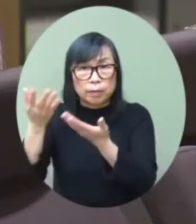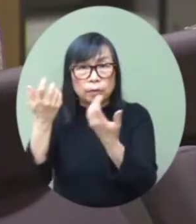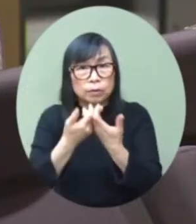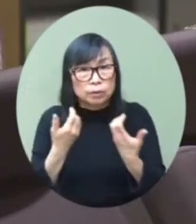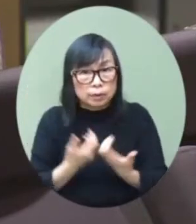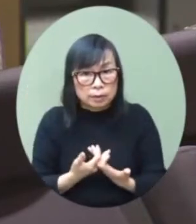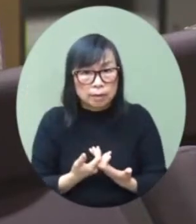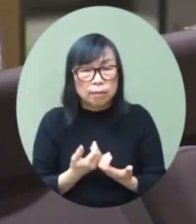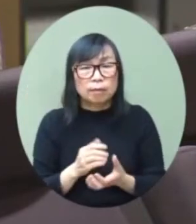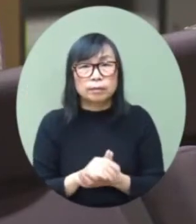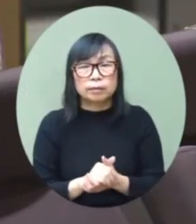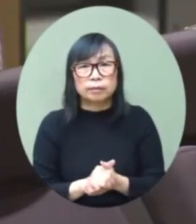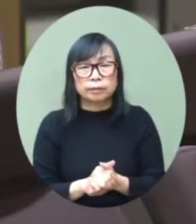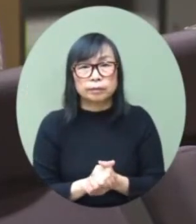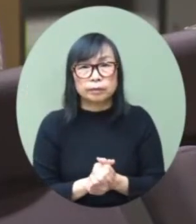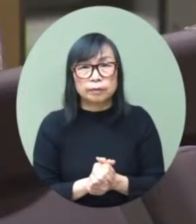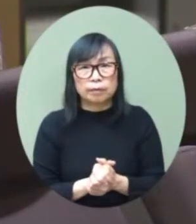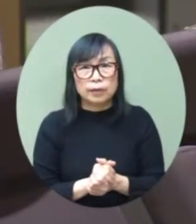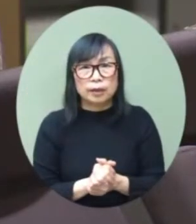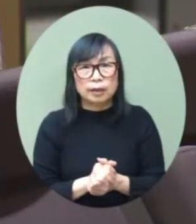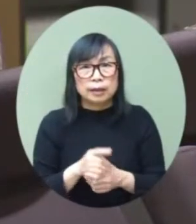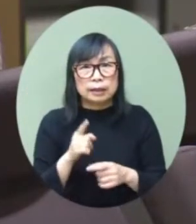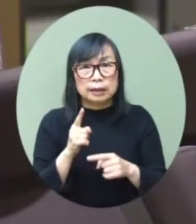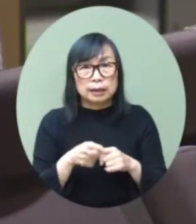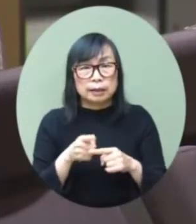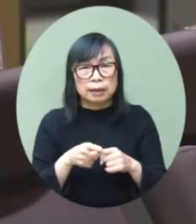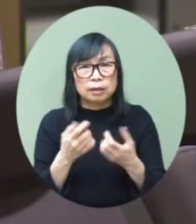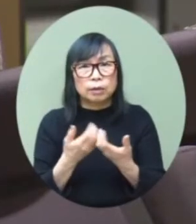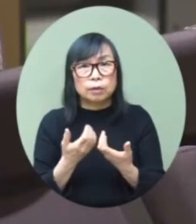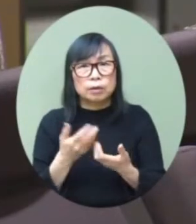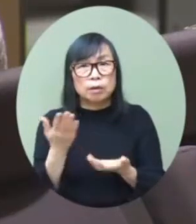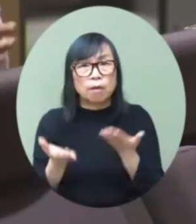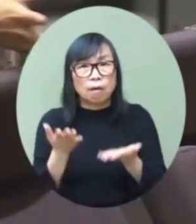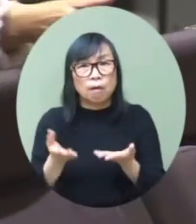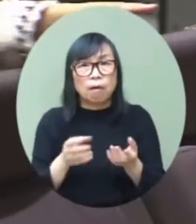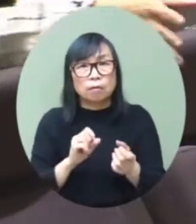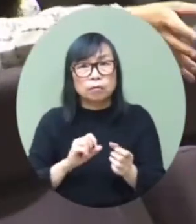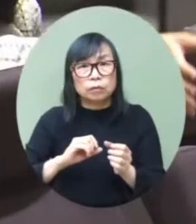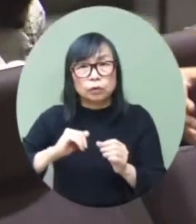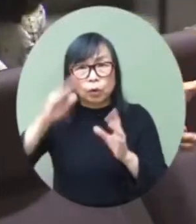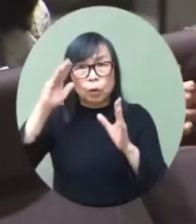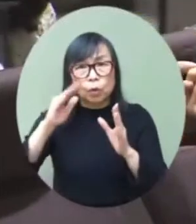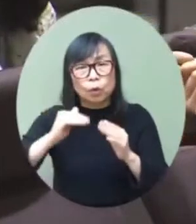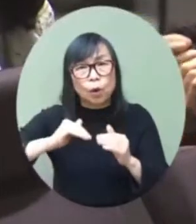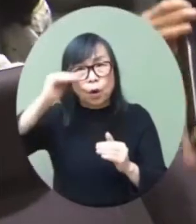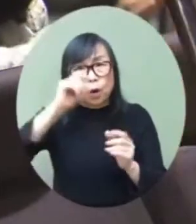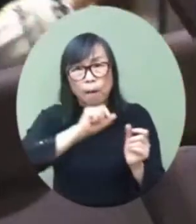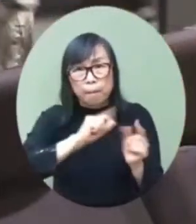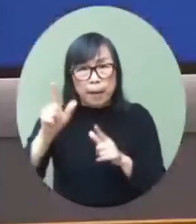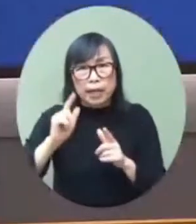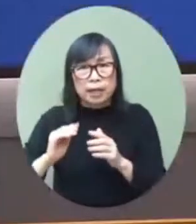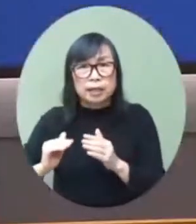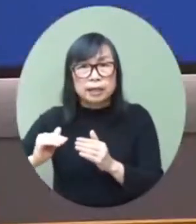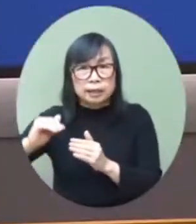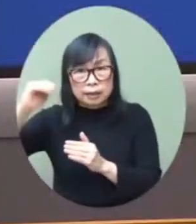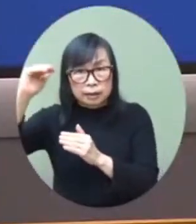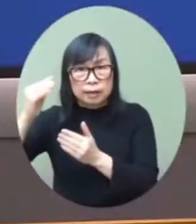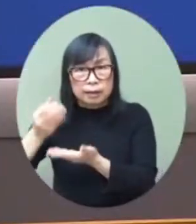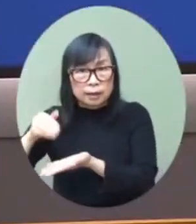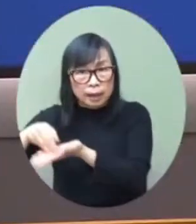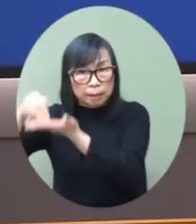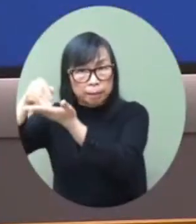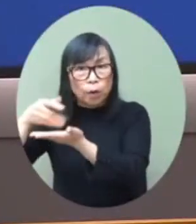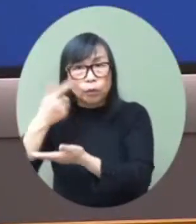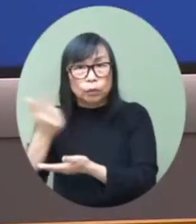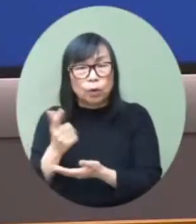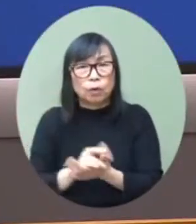the actual number may be higher than the reported numbers? Thank you. Of the two